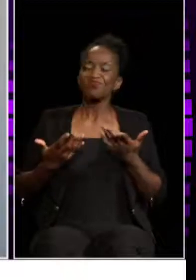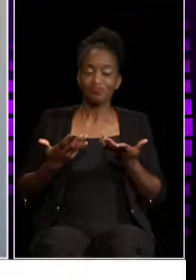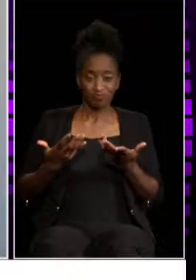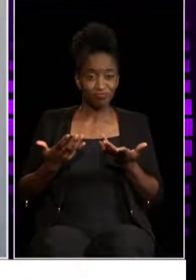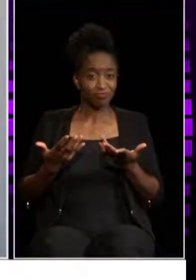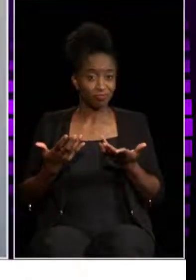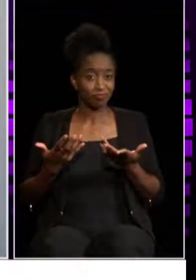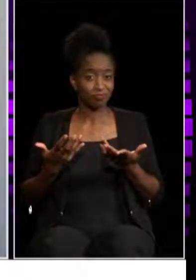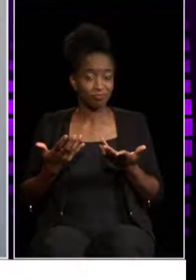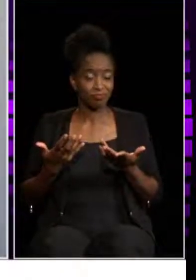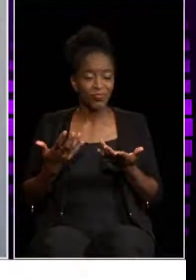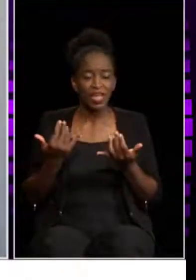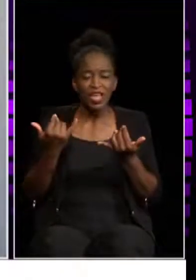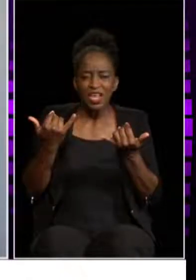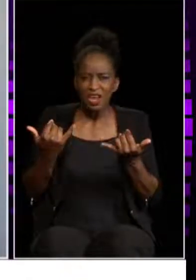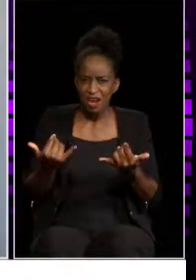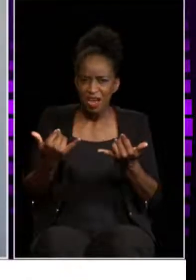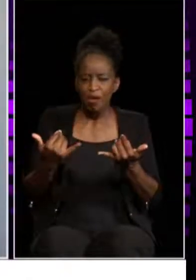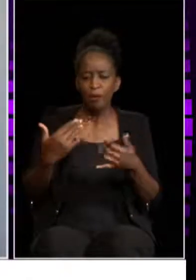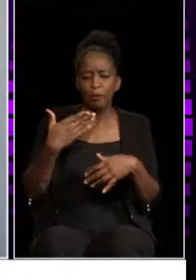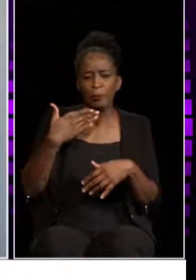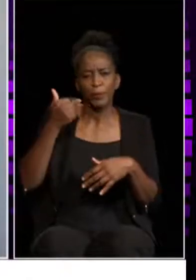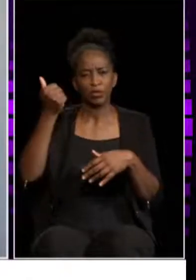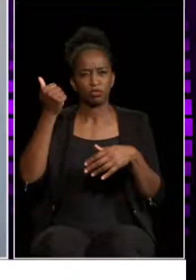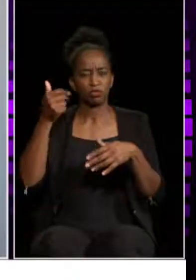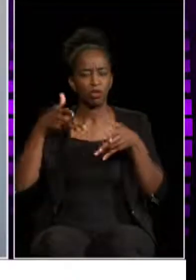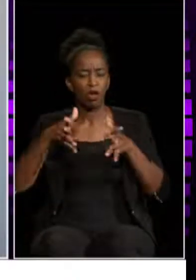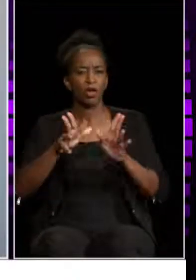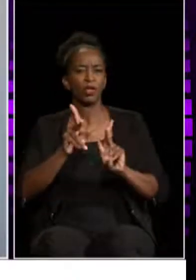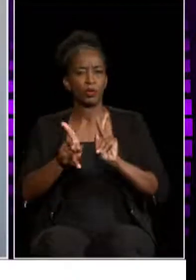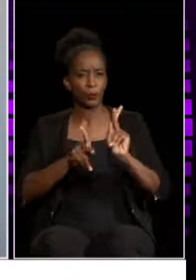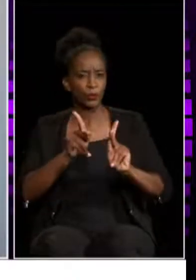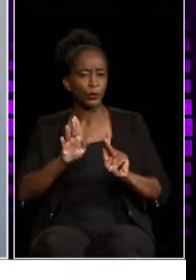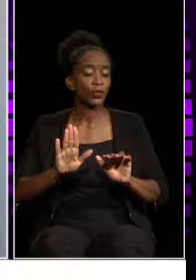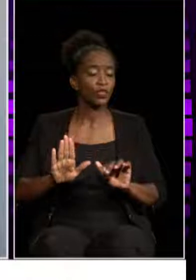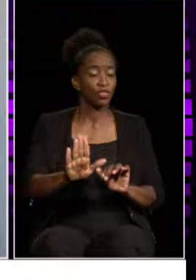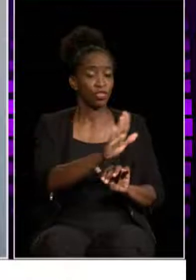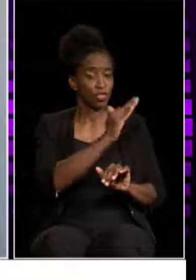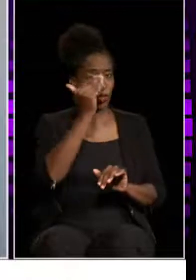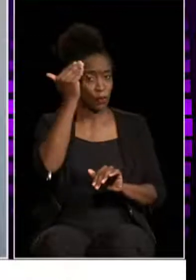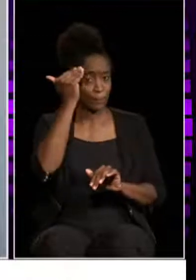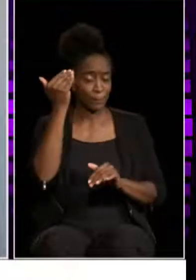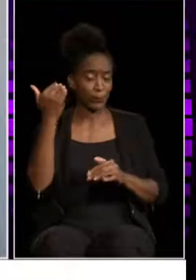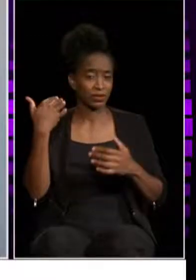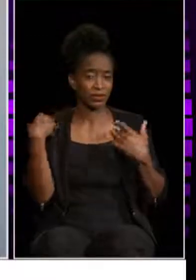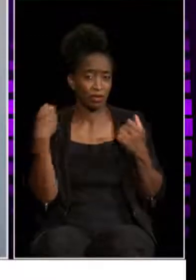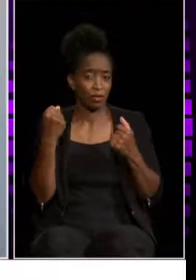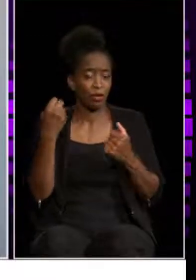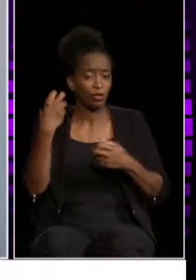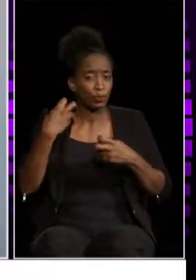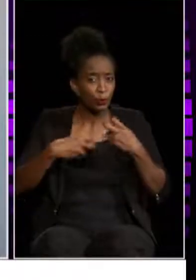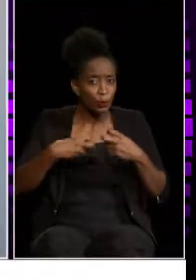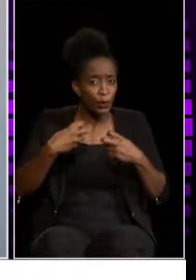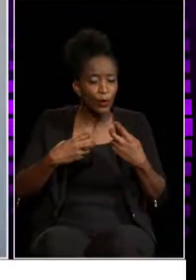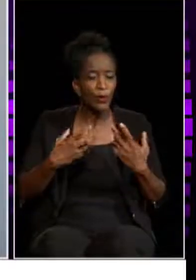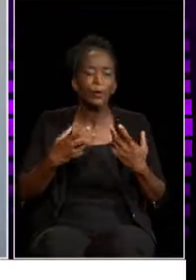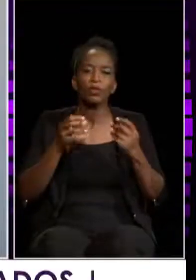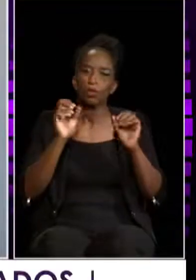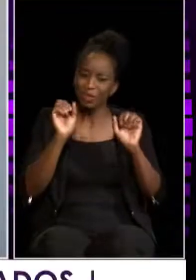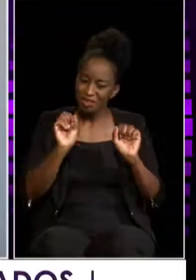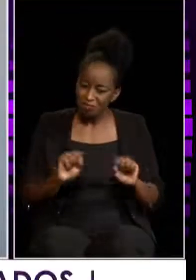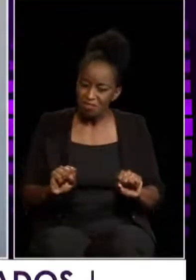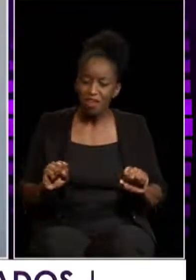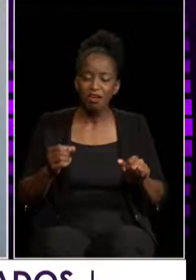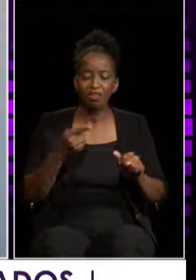open about their mental health. So you're seeing more people come forward and more people being comfortable saying, well, I go to a therapist, or